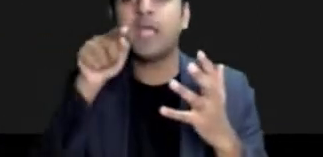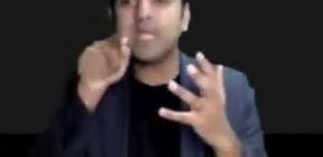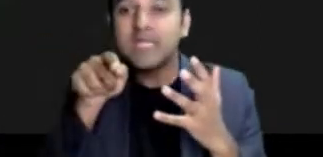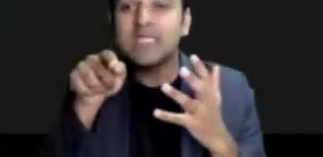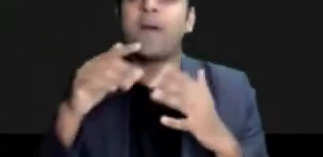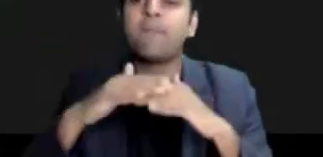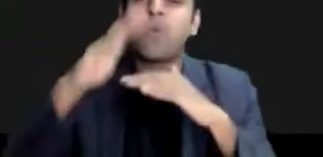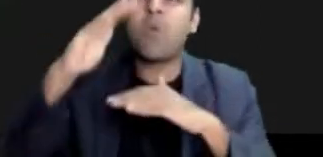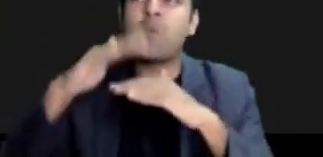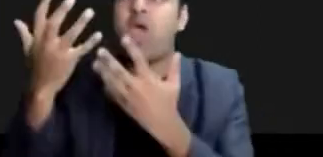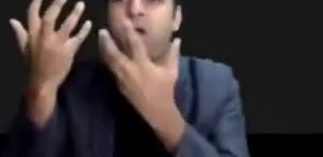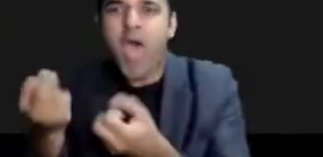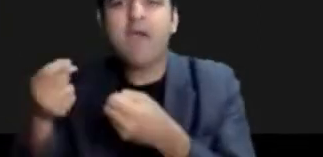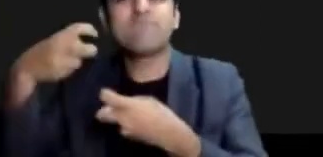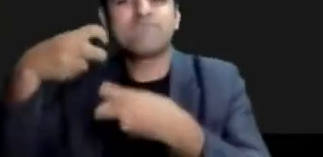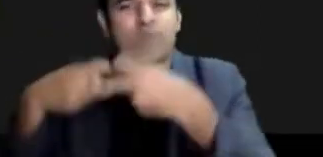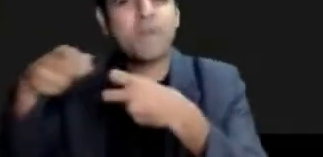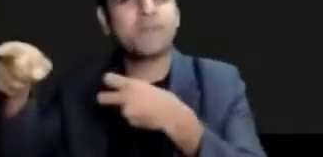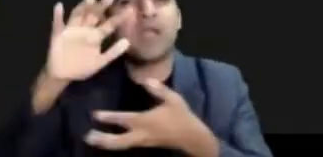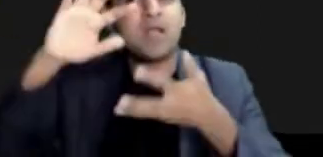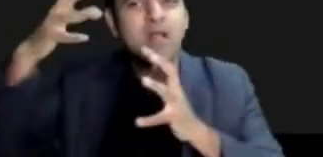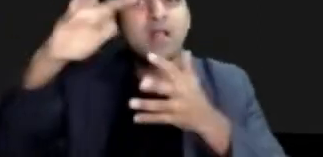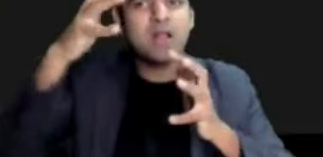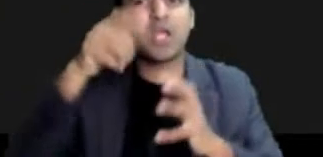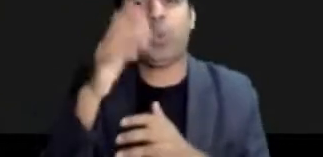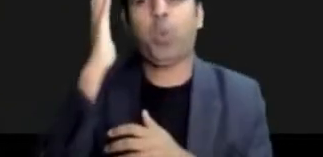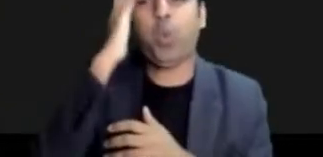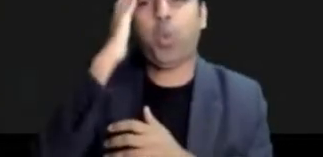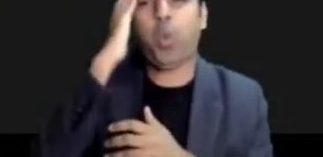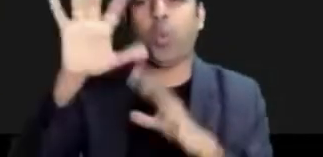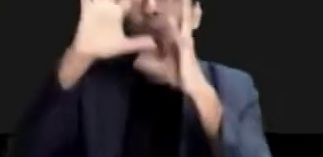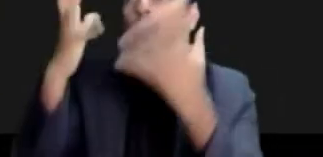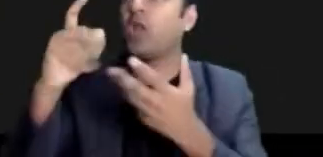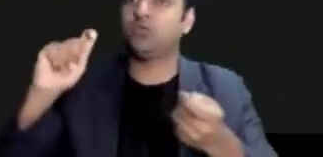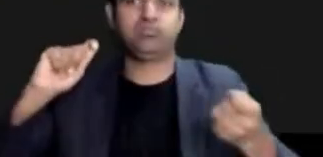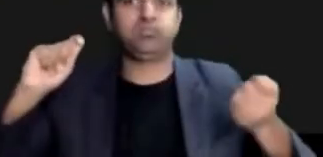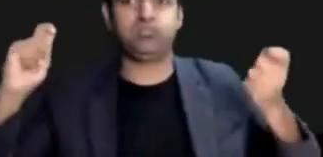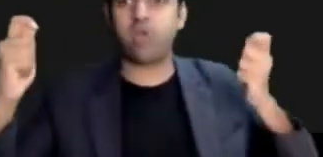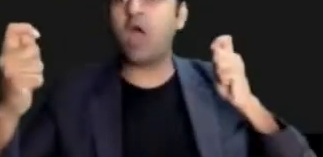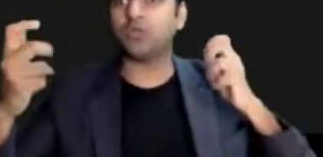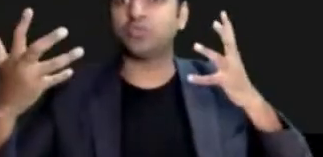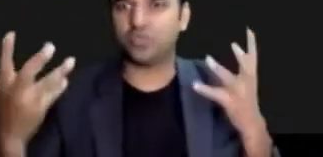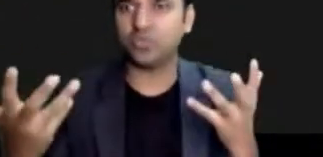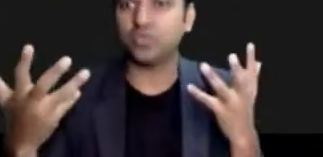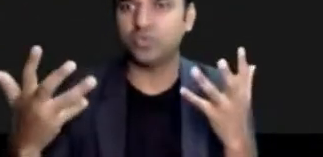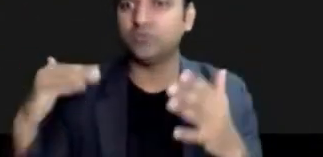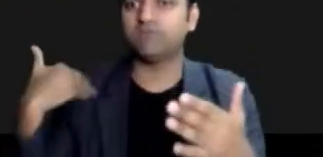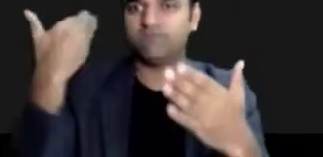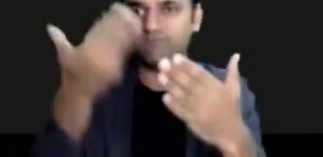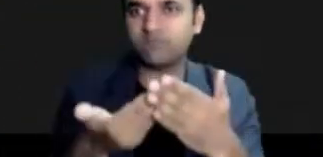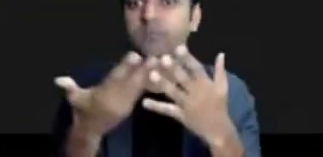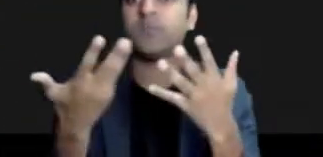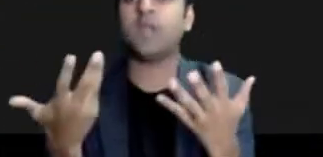more hearing the bells ringing about the climate crisis. It is a